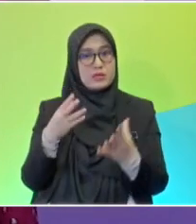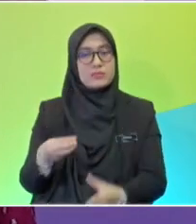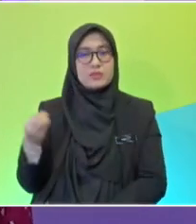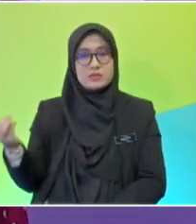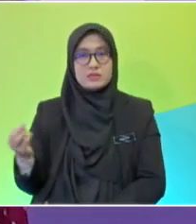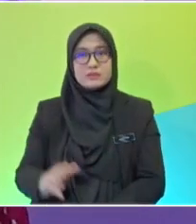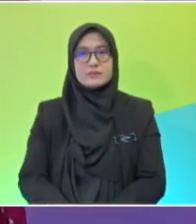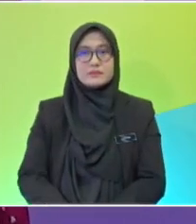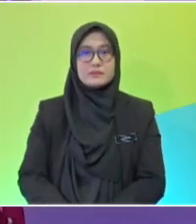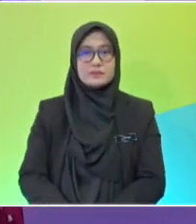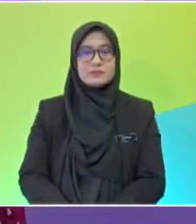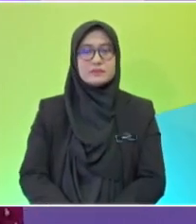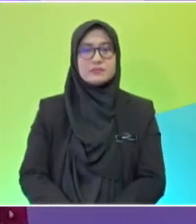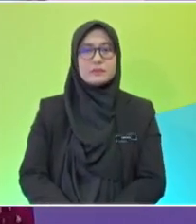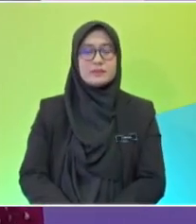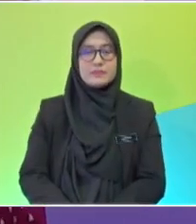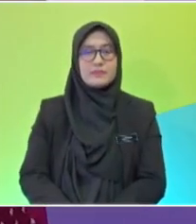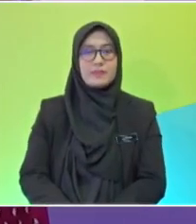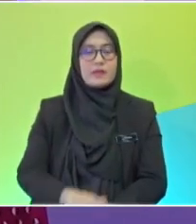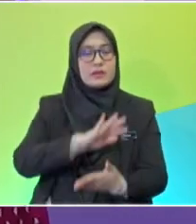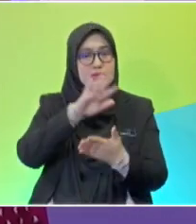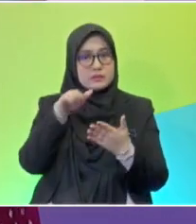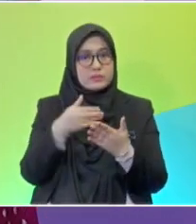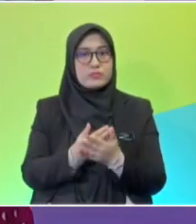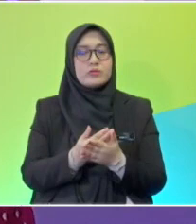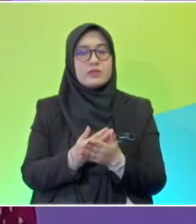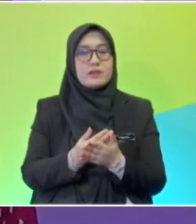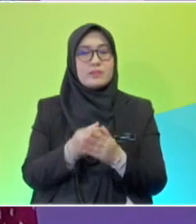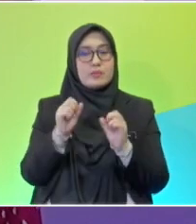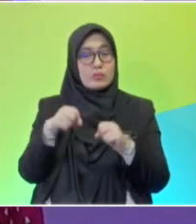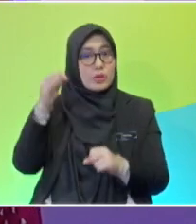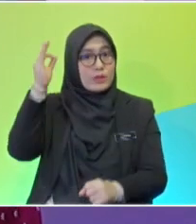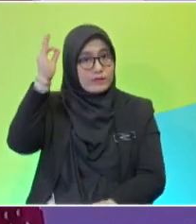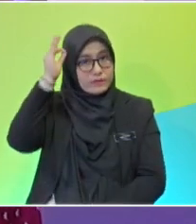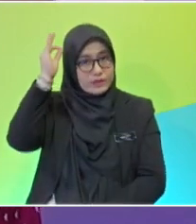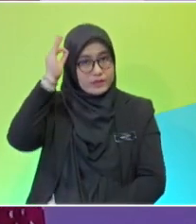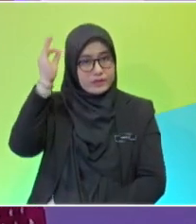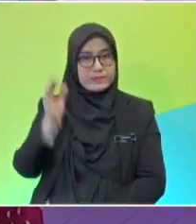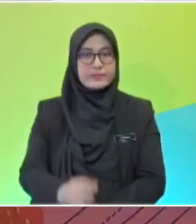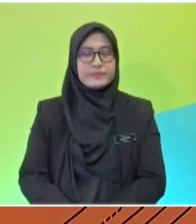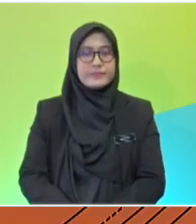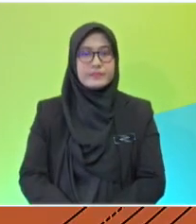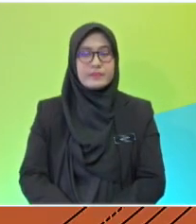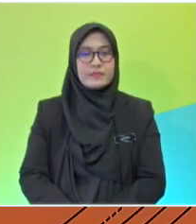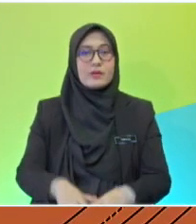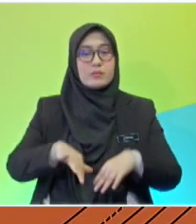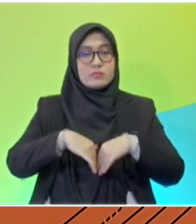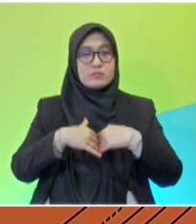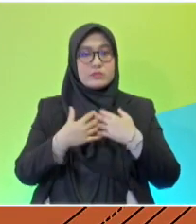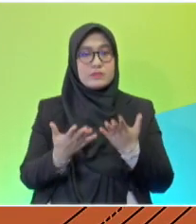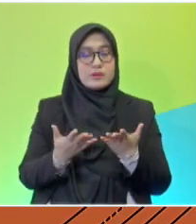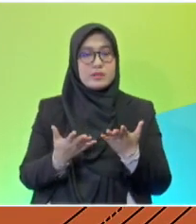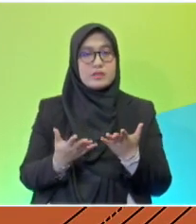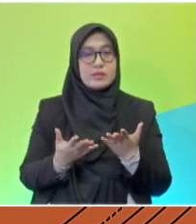red because I want everyone to think. Look at this example and decide how you would determine the